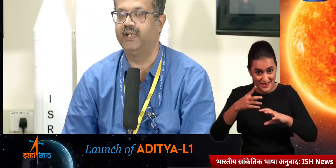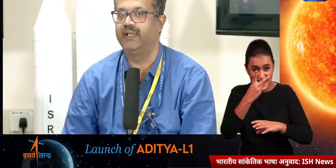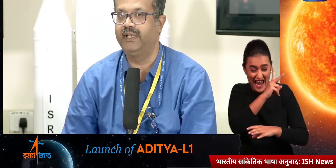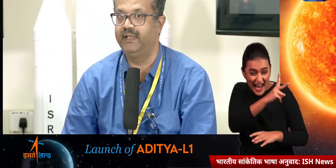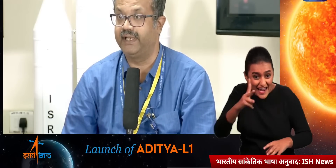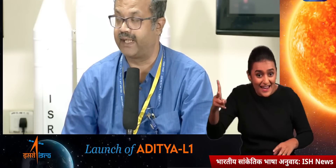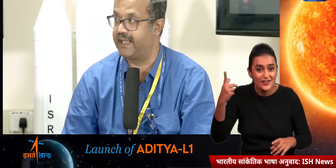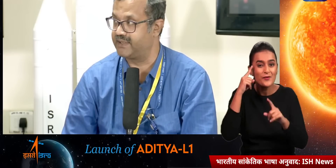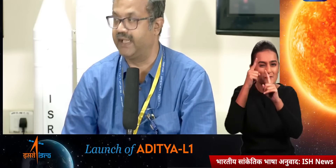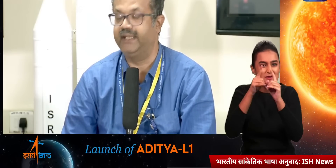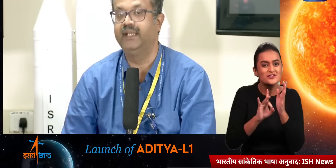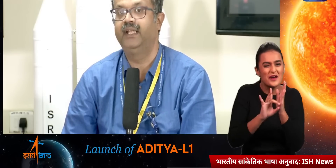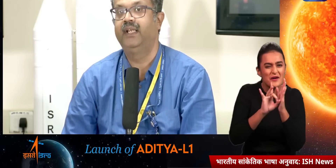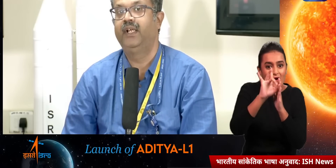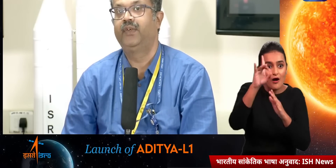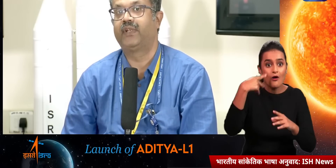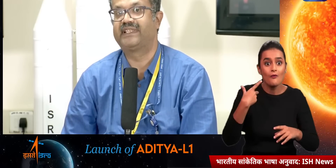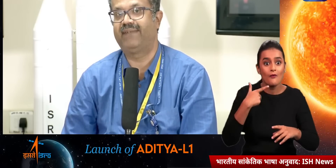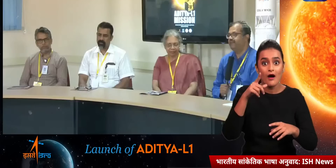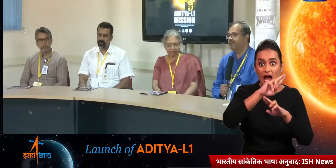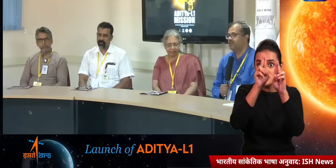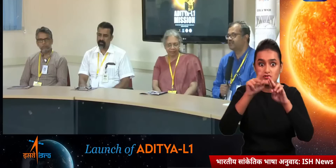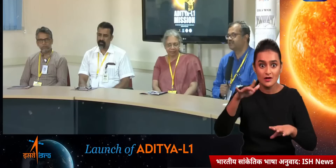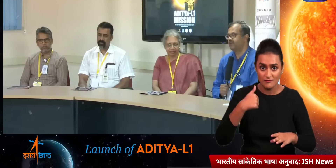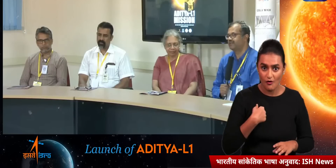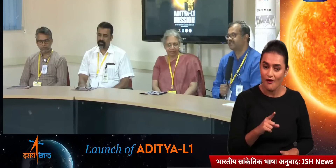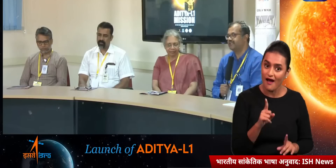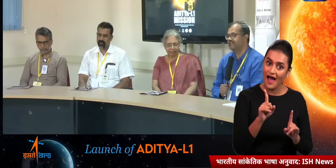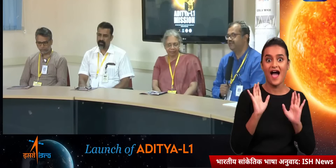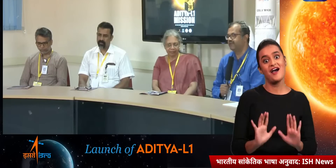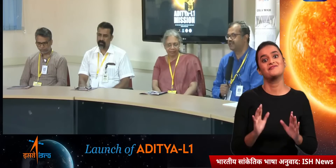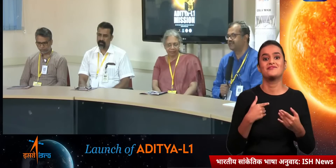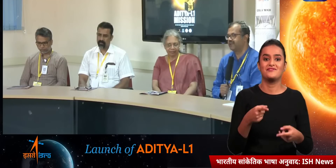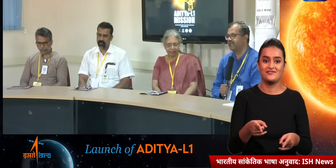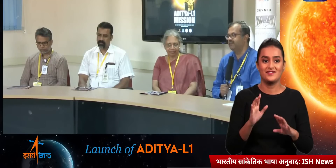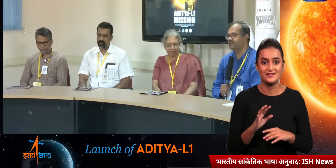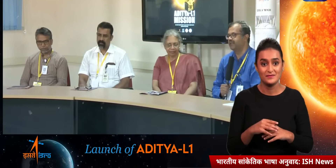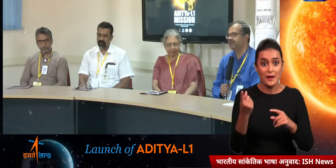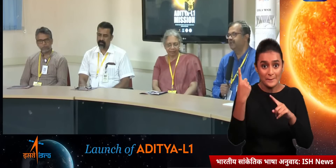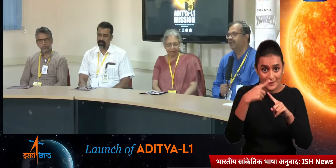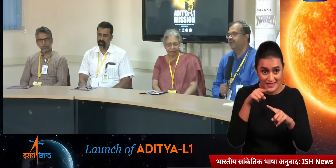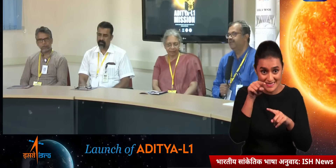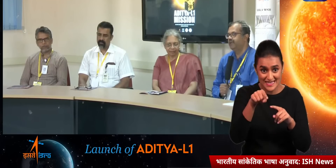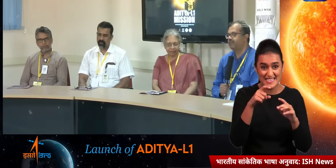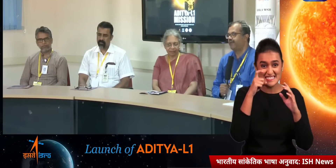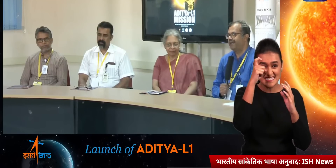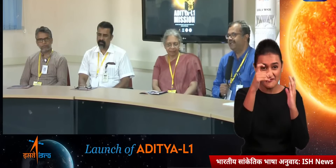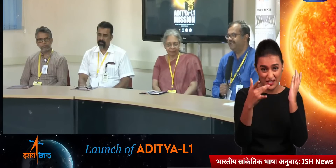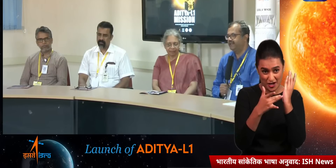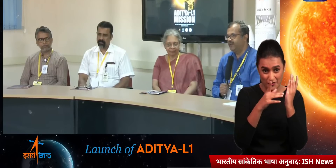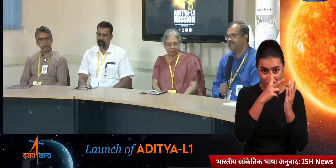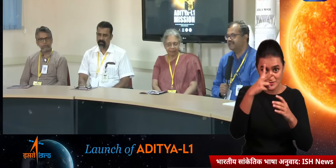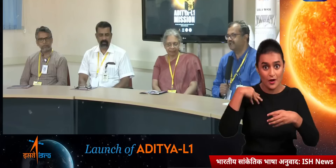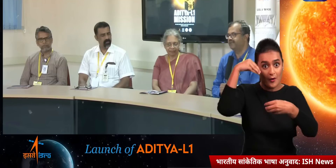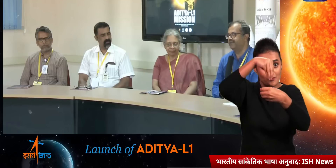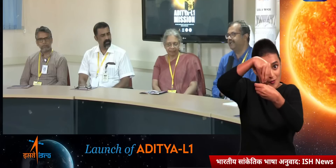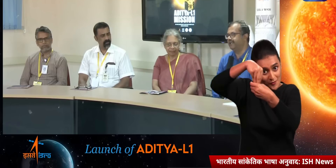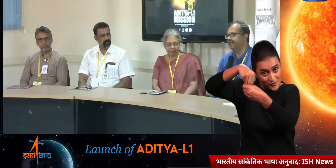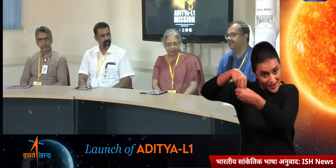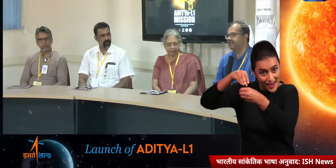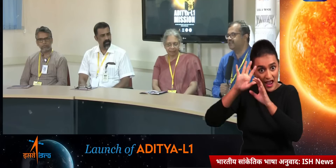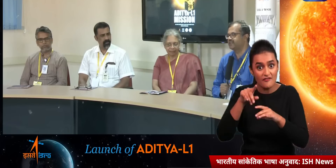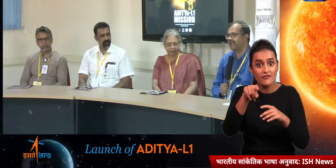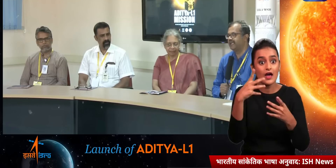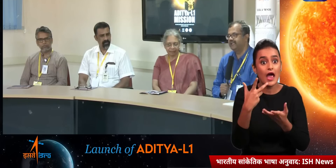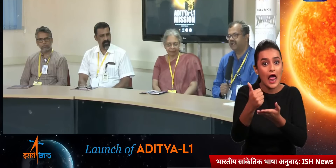missions internationally. So the 7 payloads, what was conceived for this particular mission, will provide a unique set of